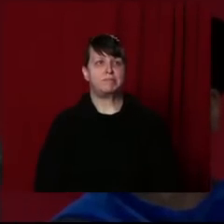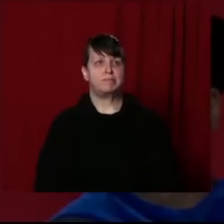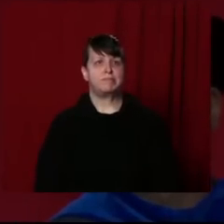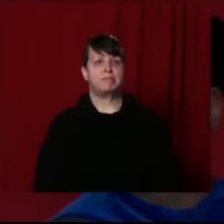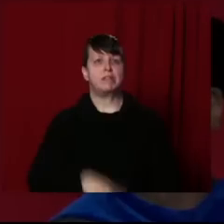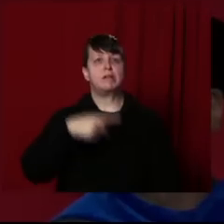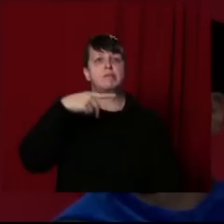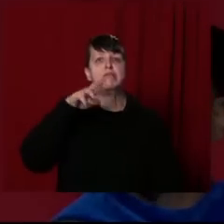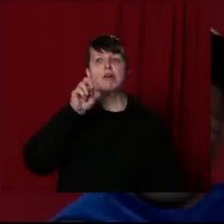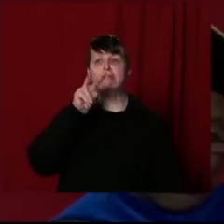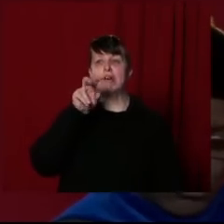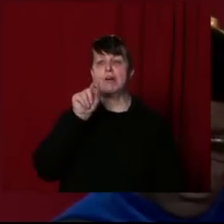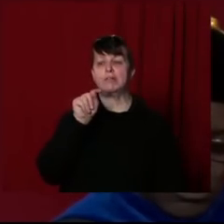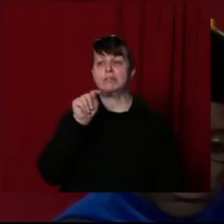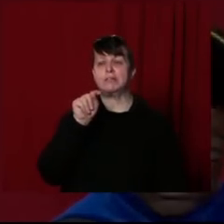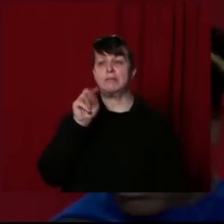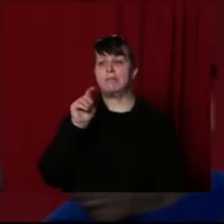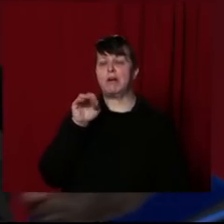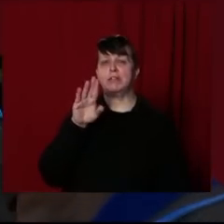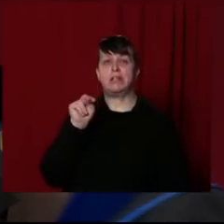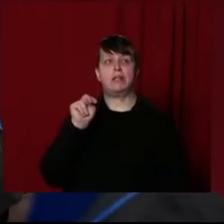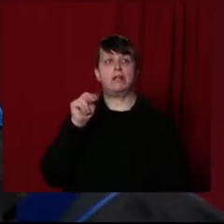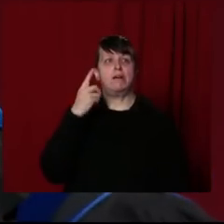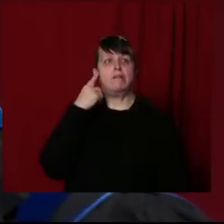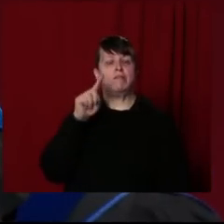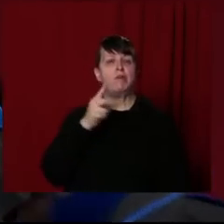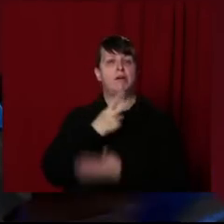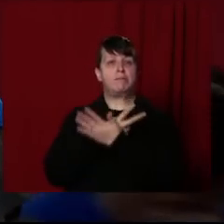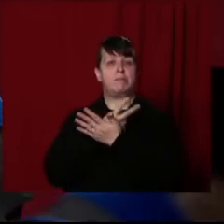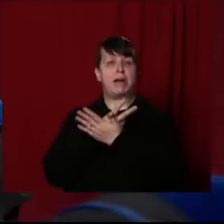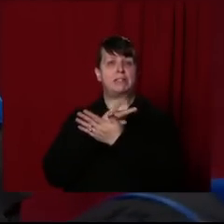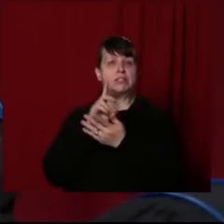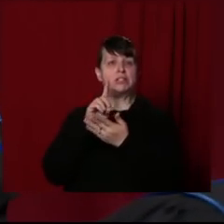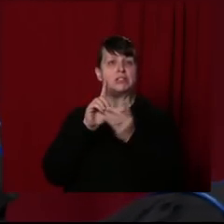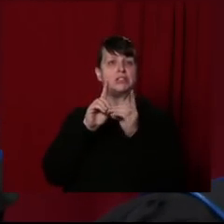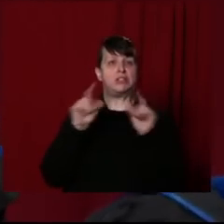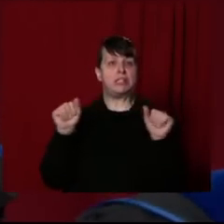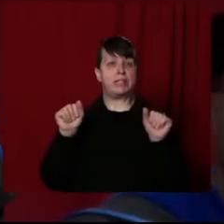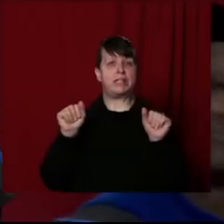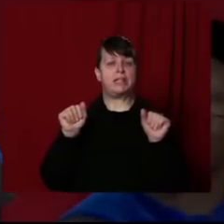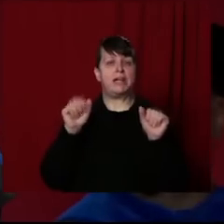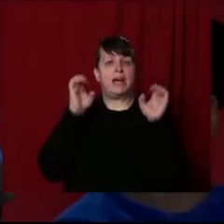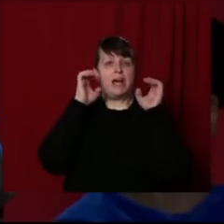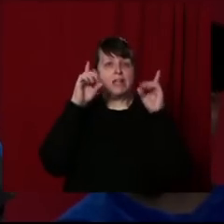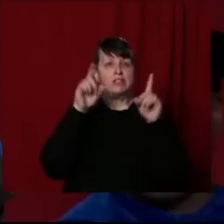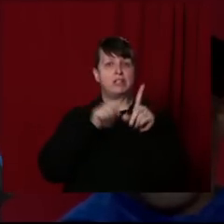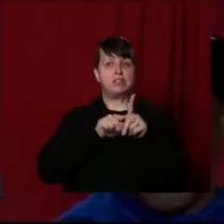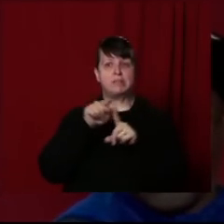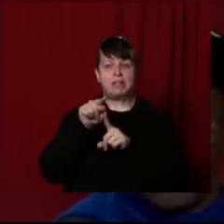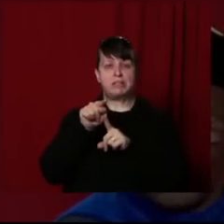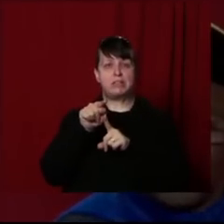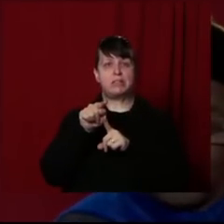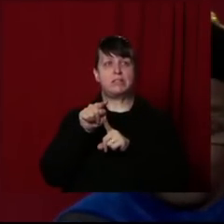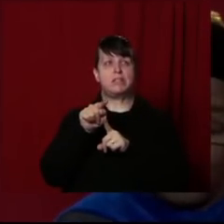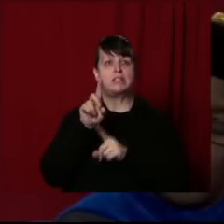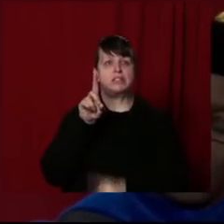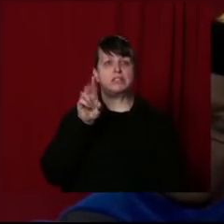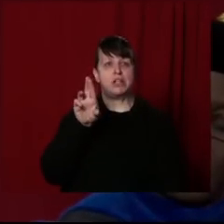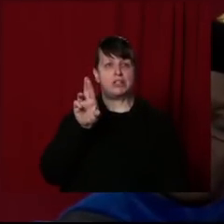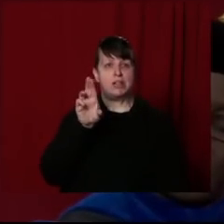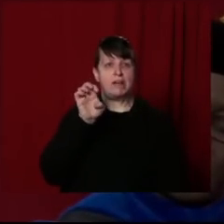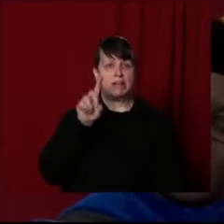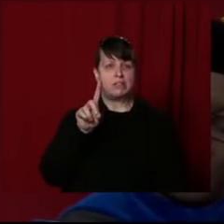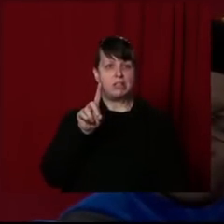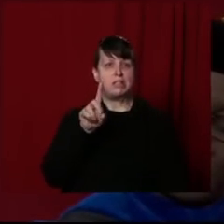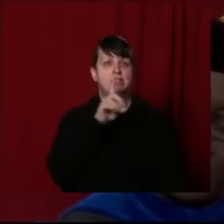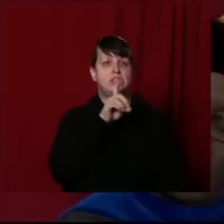Provost Martin, the candidates for master's degrees, educational specialist, Doctor of Education, Doctor